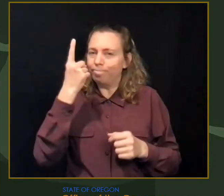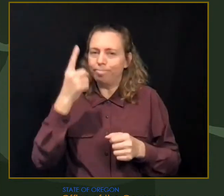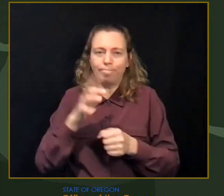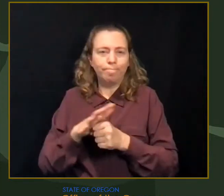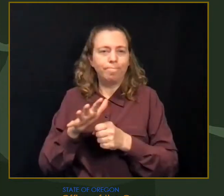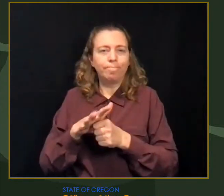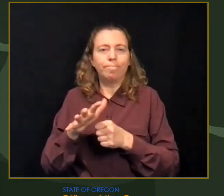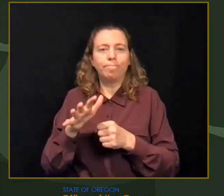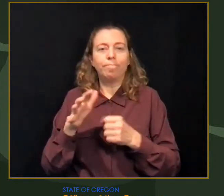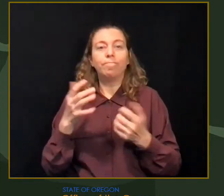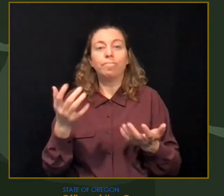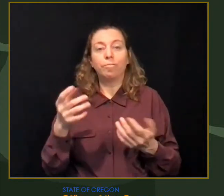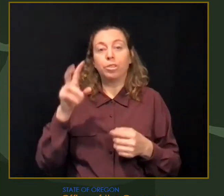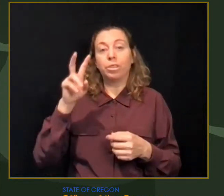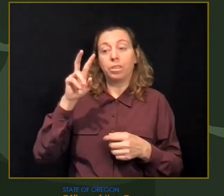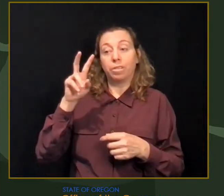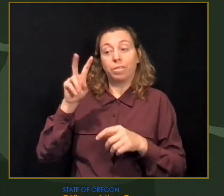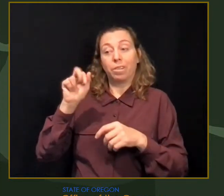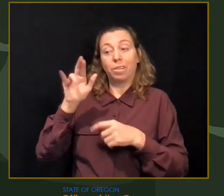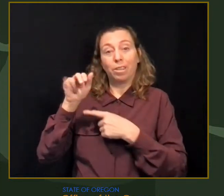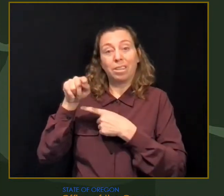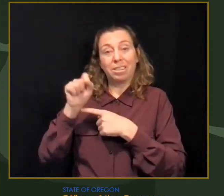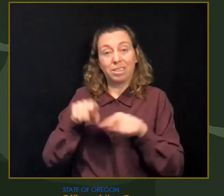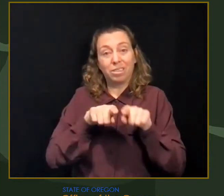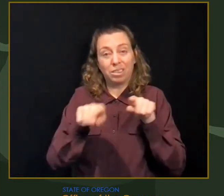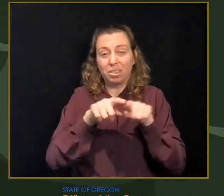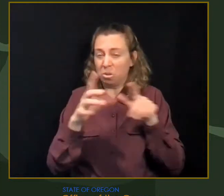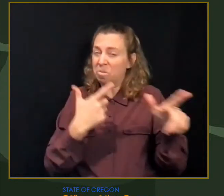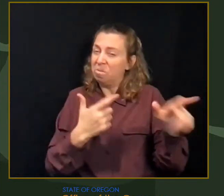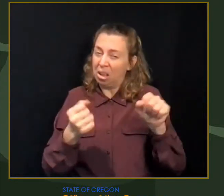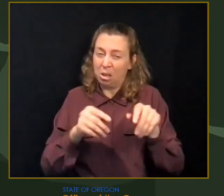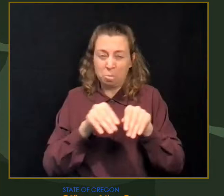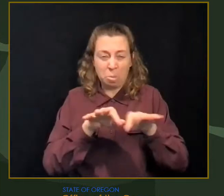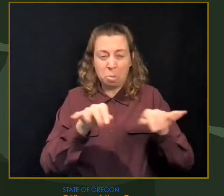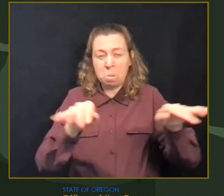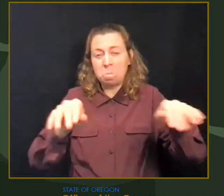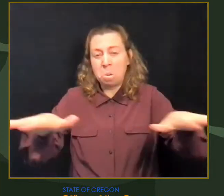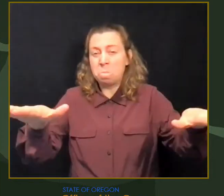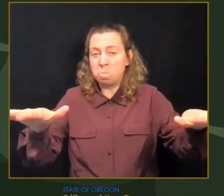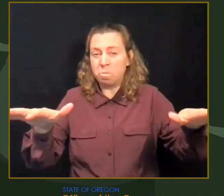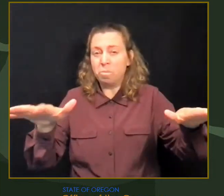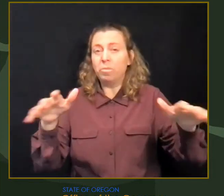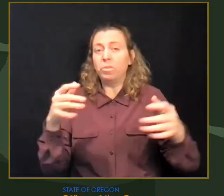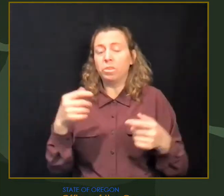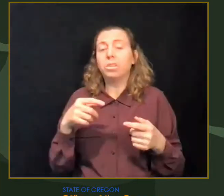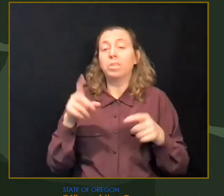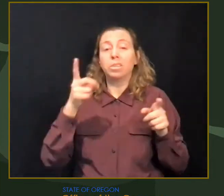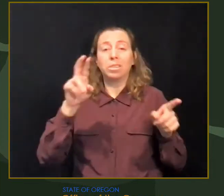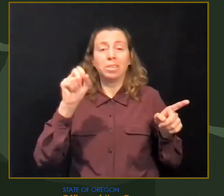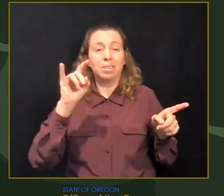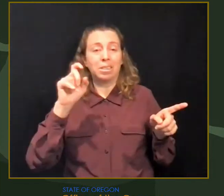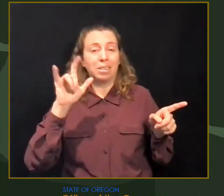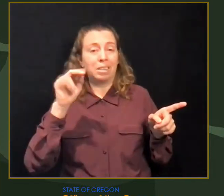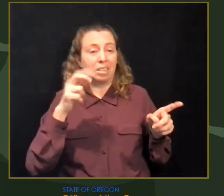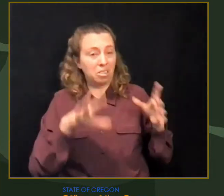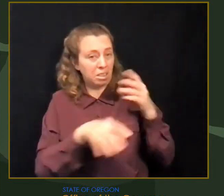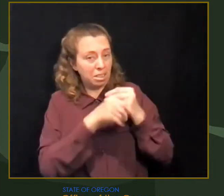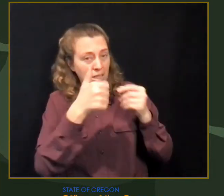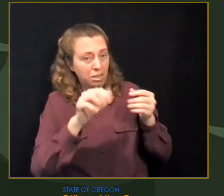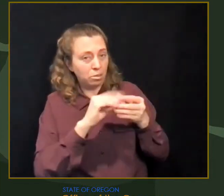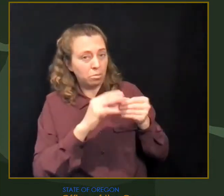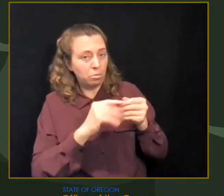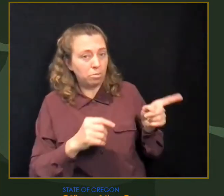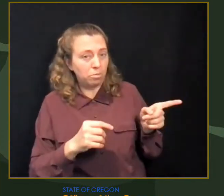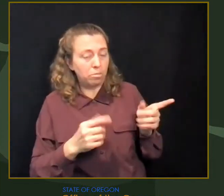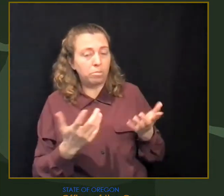more rapid pace. Dr. Seidlinger, would you like to fill in here, please? Yeah, I think, the